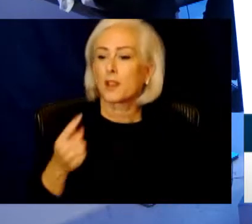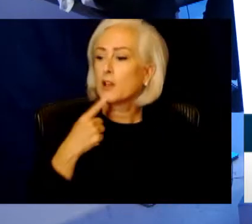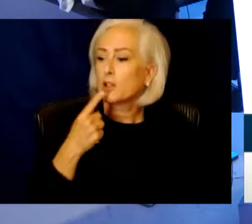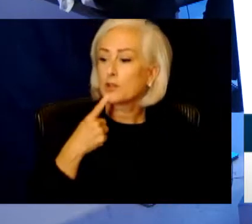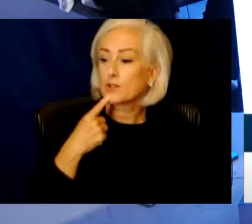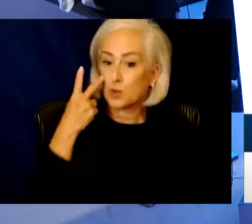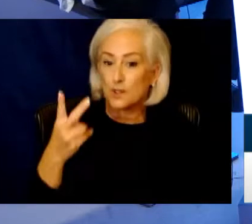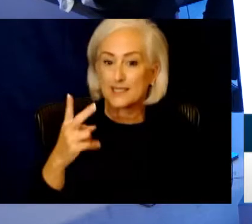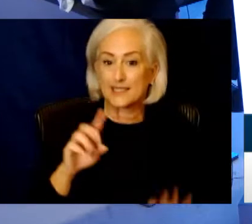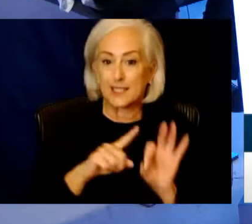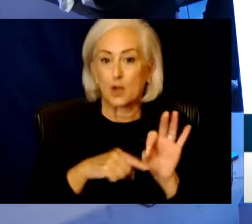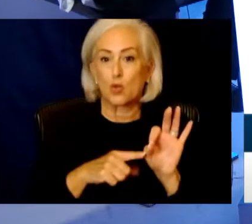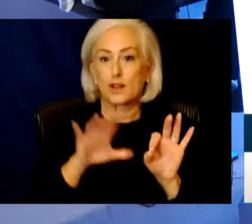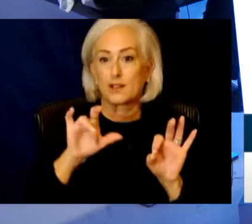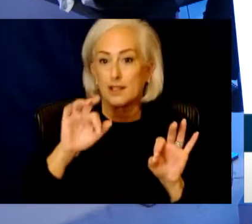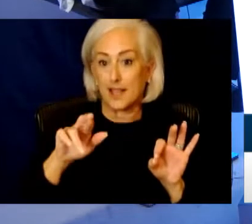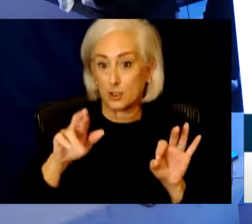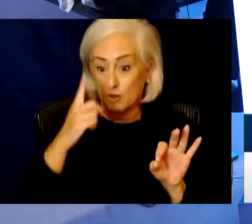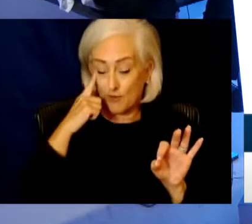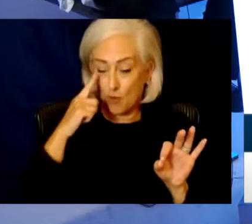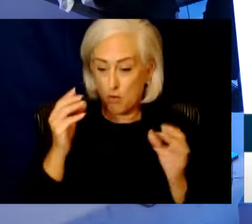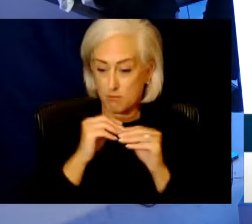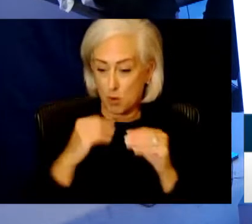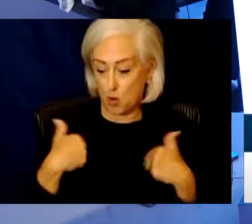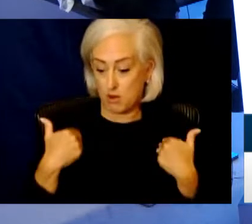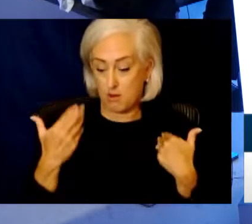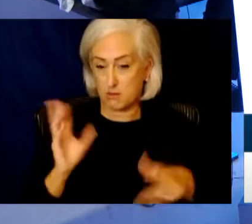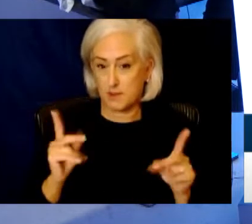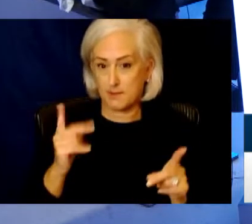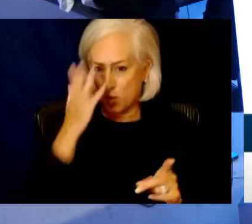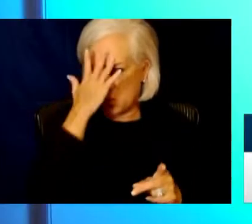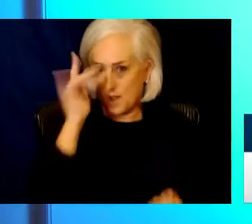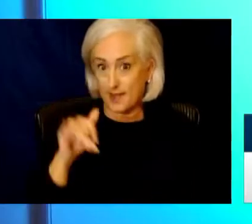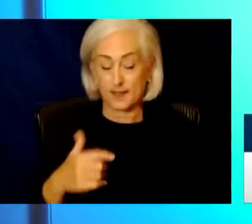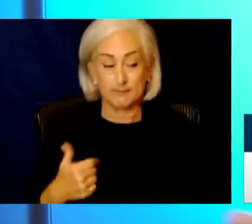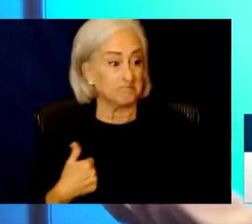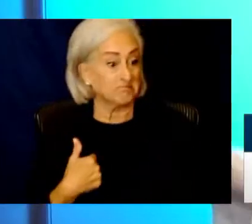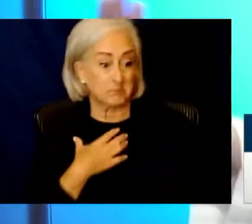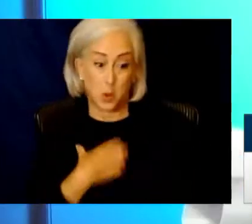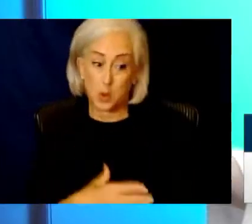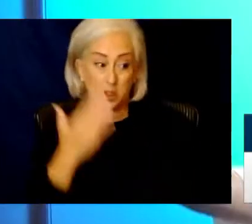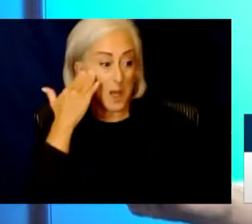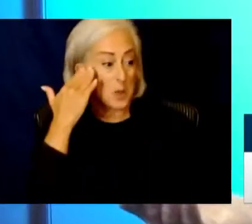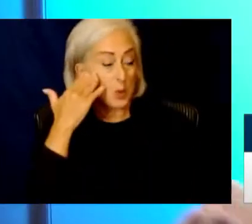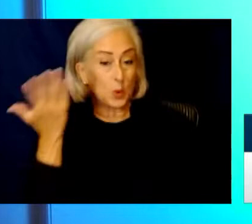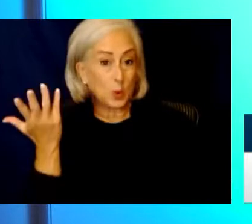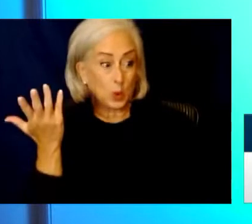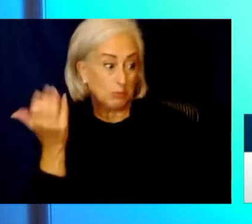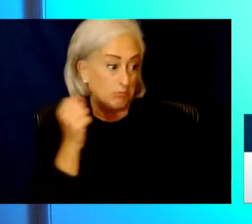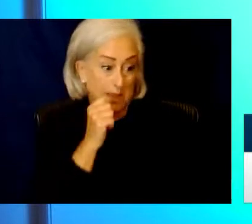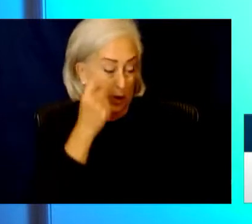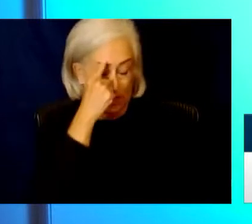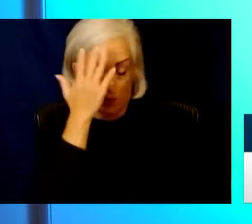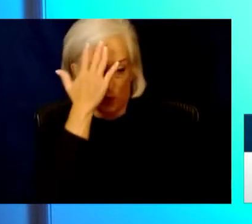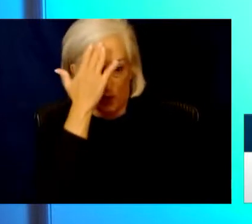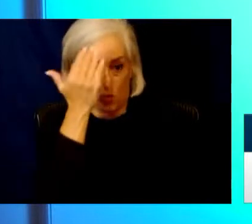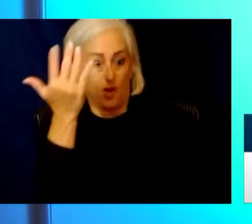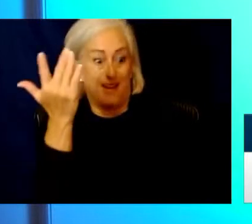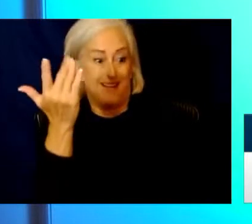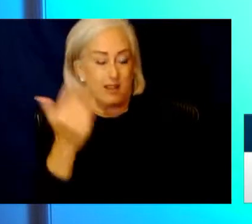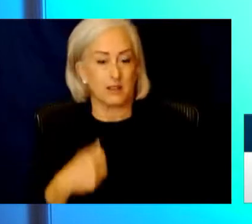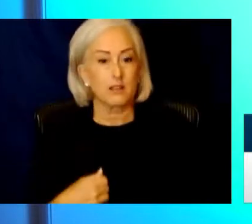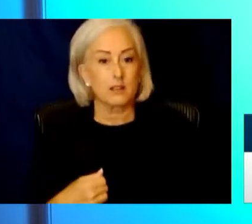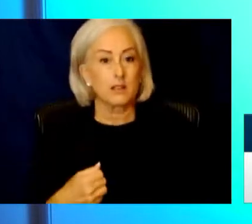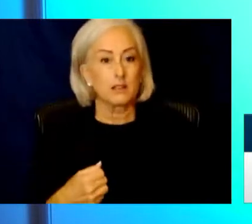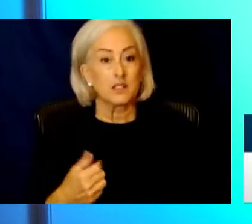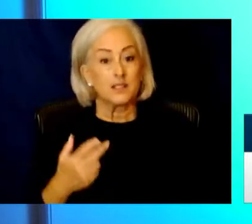younger and younger patients. Talk about why that is. Oh, I wish I knew. I truly wish I knew. I don't think any of us know what's going on. Yeah. There's been hypothesis